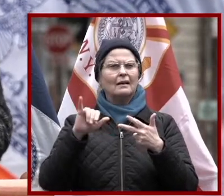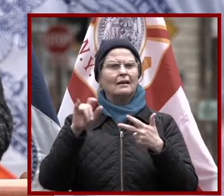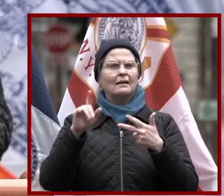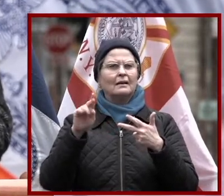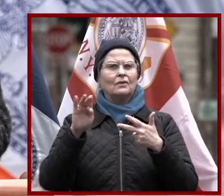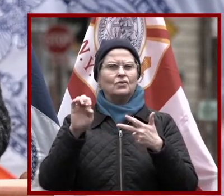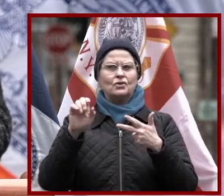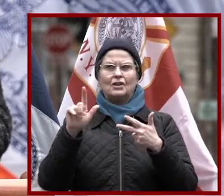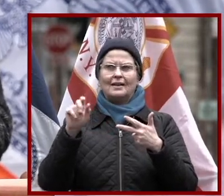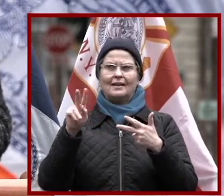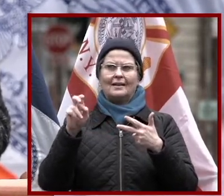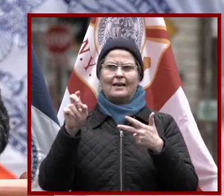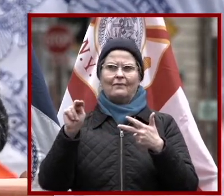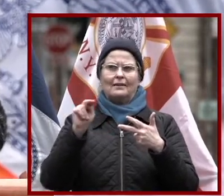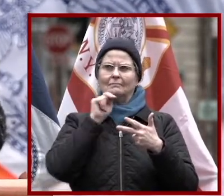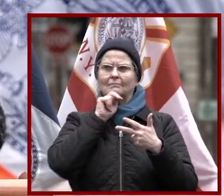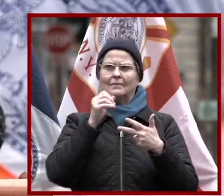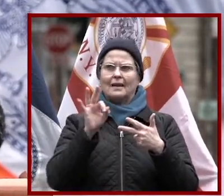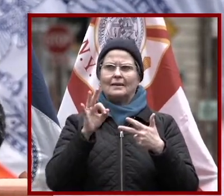Jeannie Levin, 19.